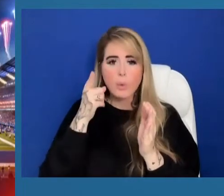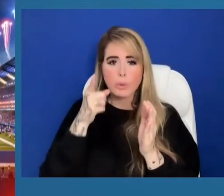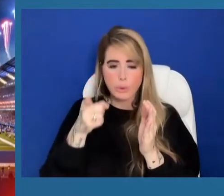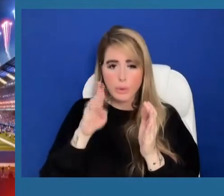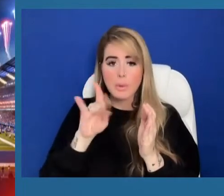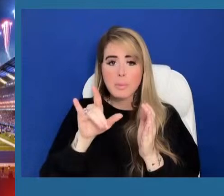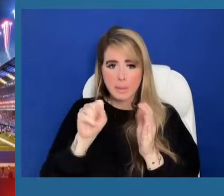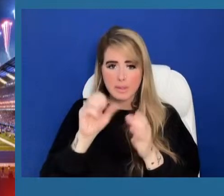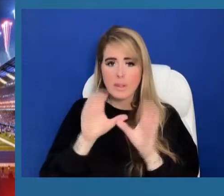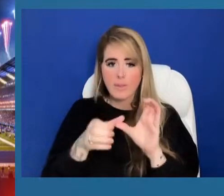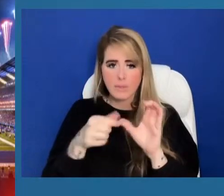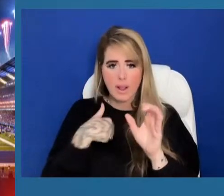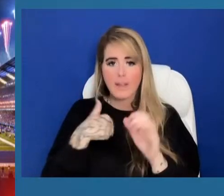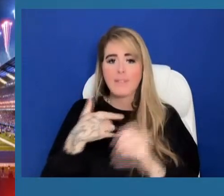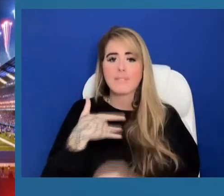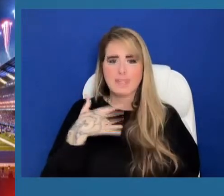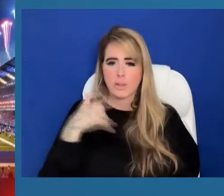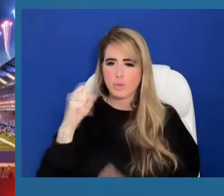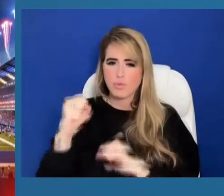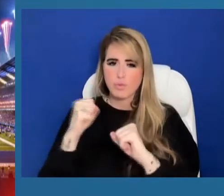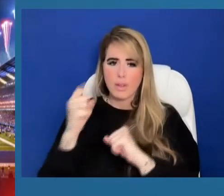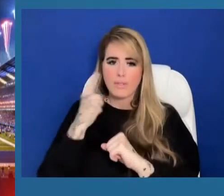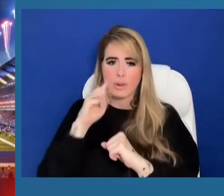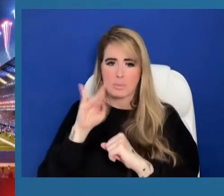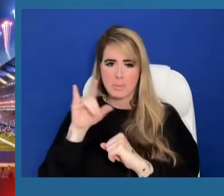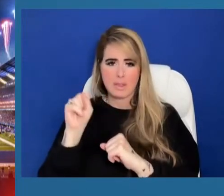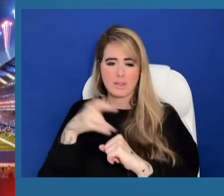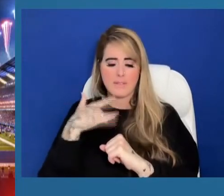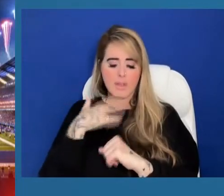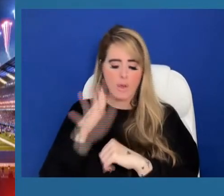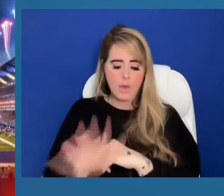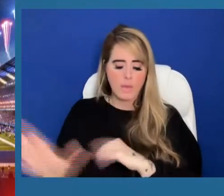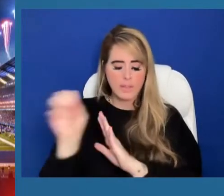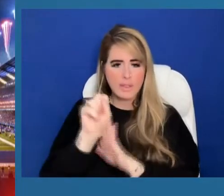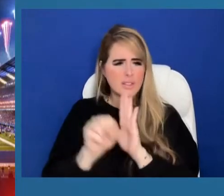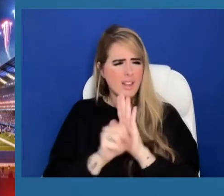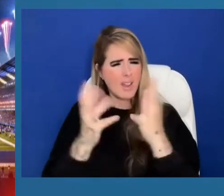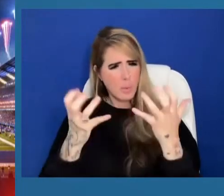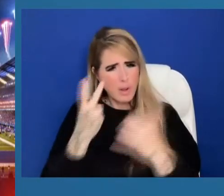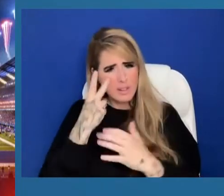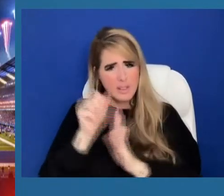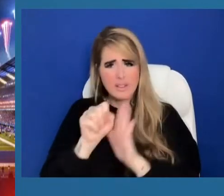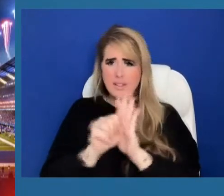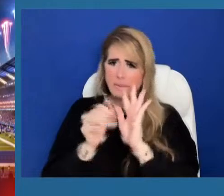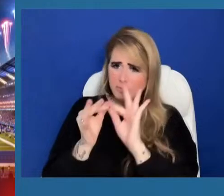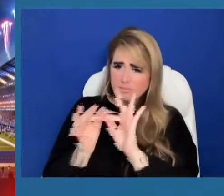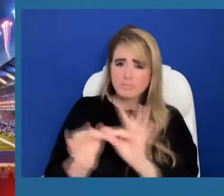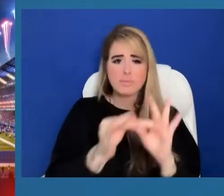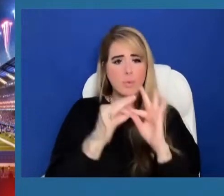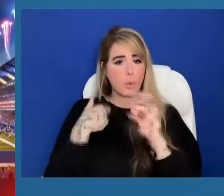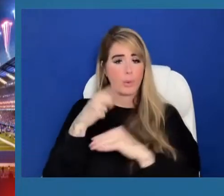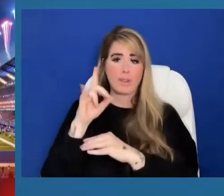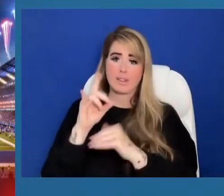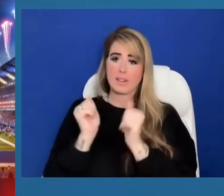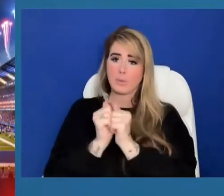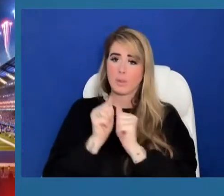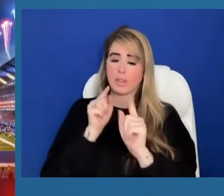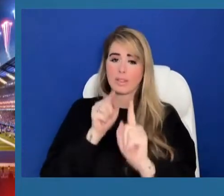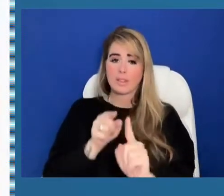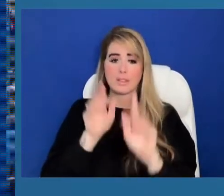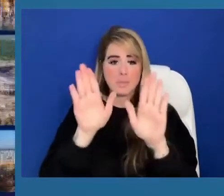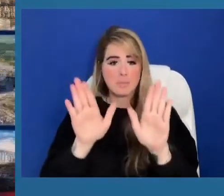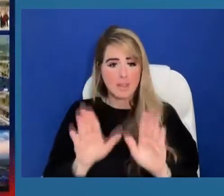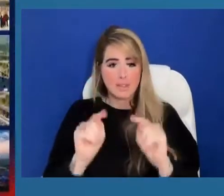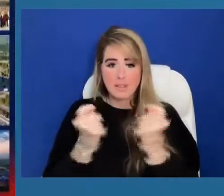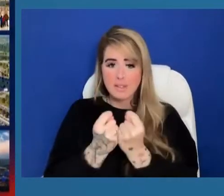convert because I can feel it throughout this state. And all I wanted to do is unify this state, and we did it around this amazing team and all the amazing people made